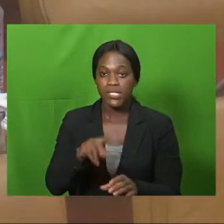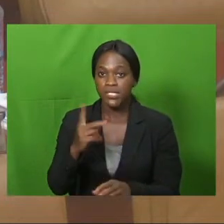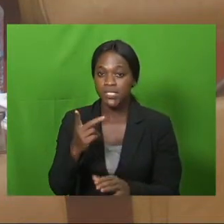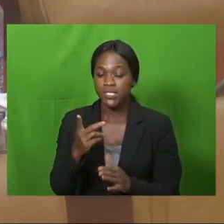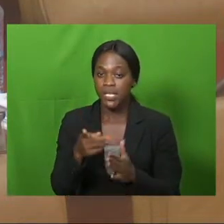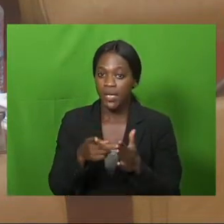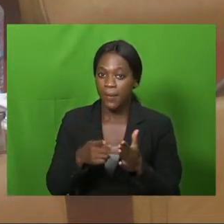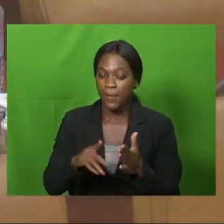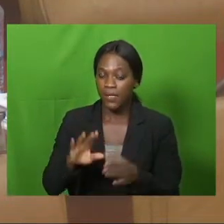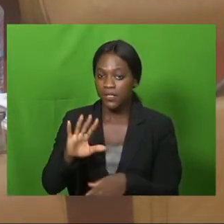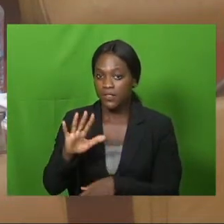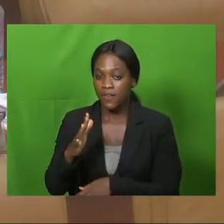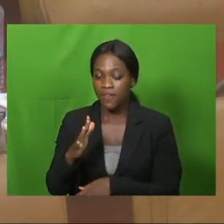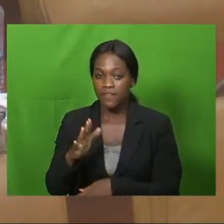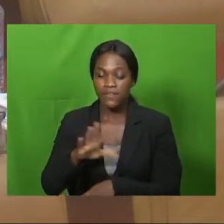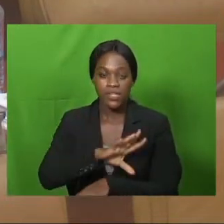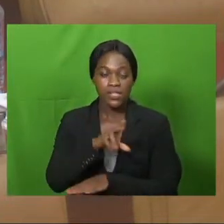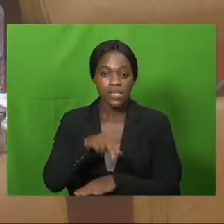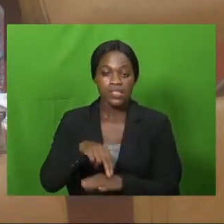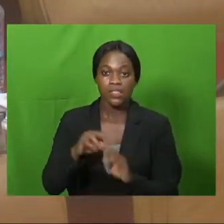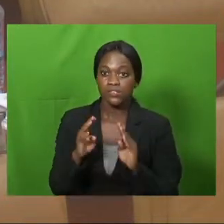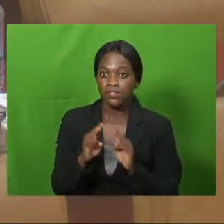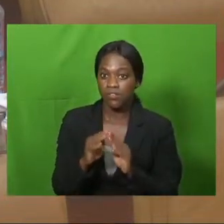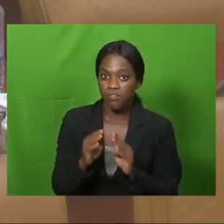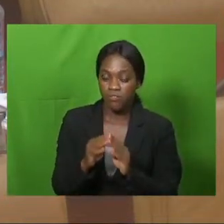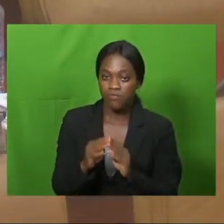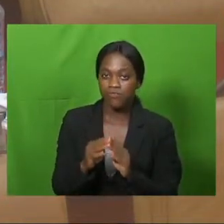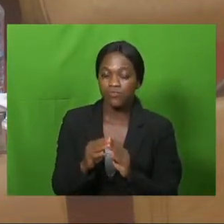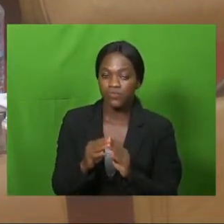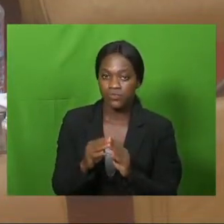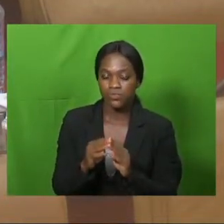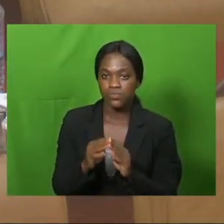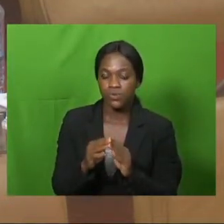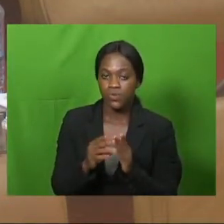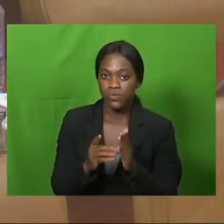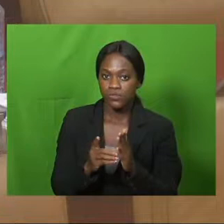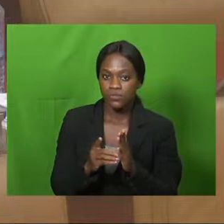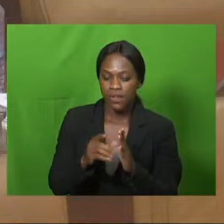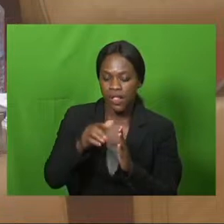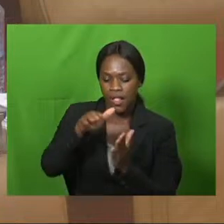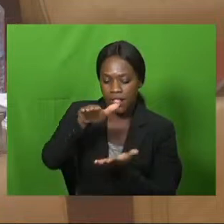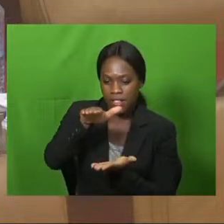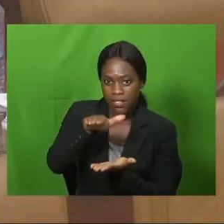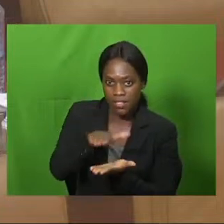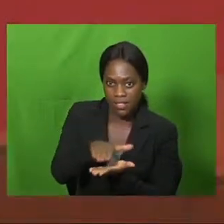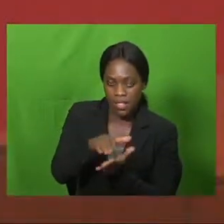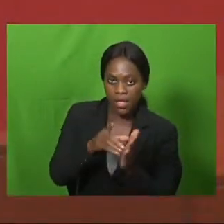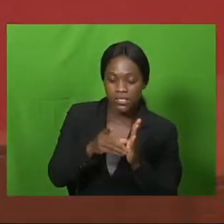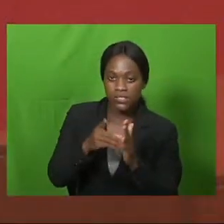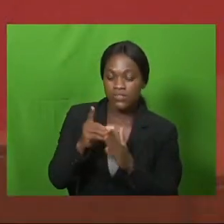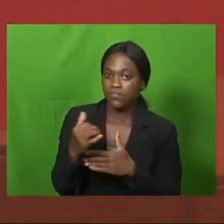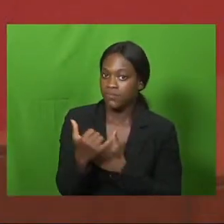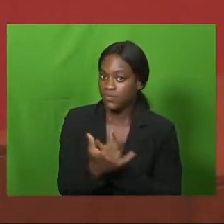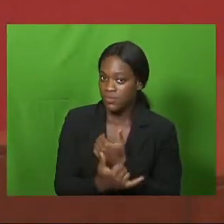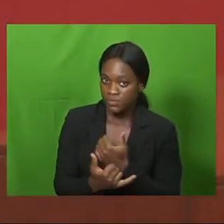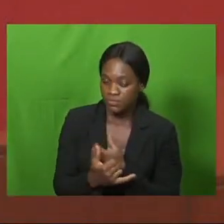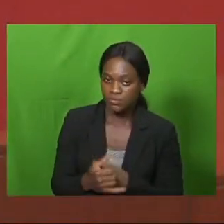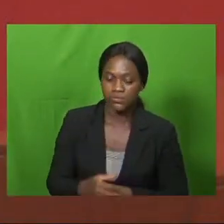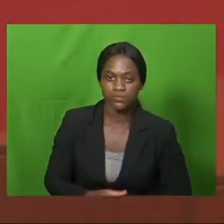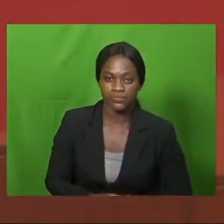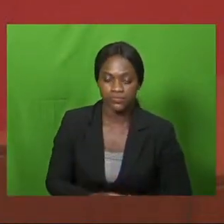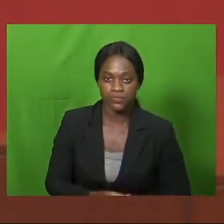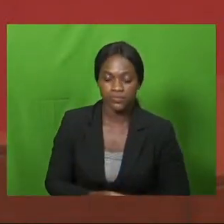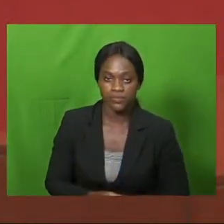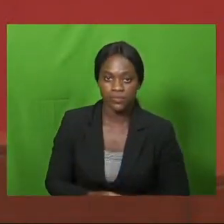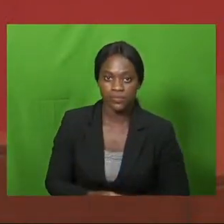the 5th Nations Conference on Least Development Countries, LDC 5, to be